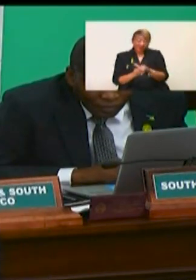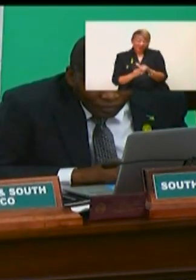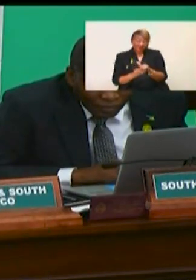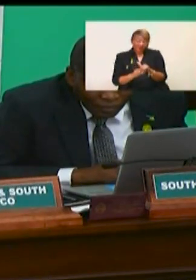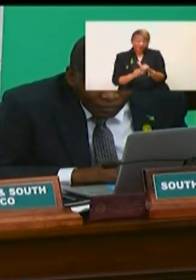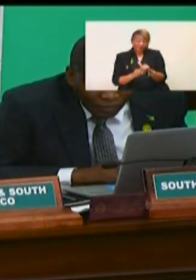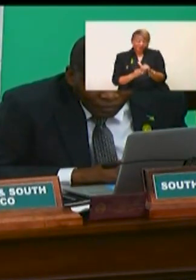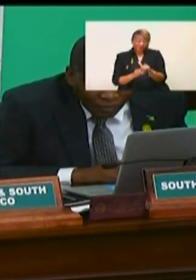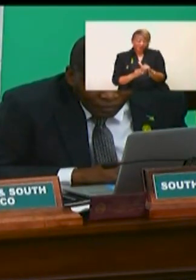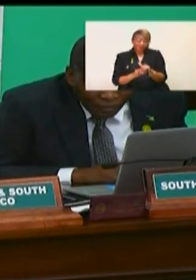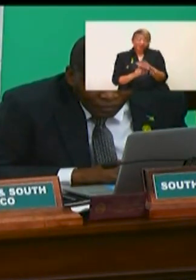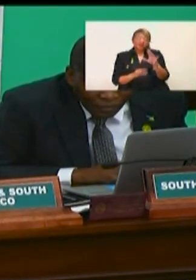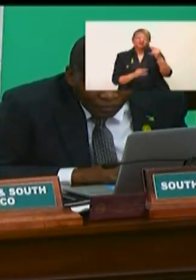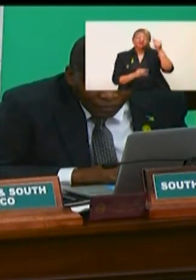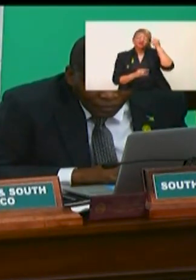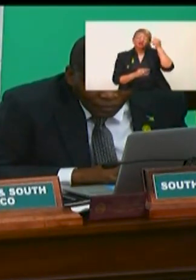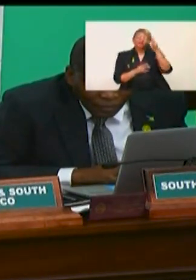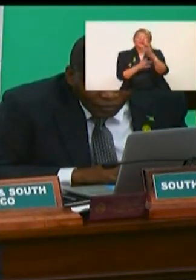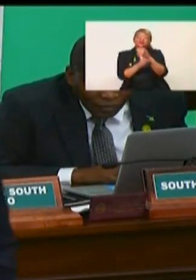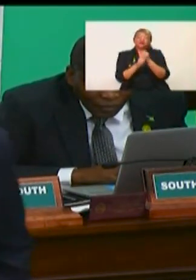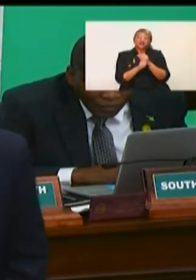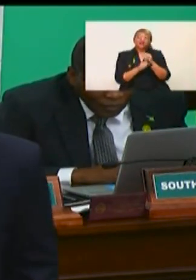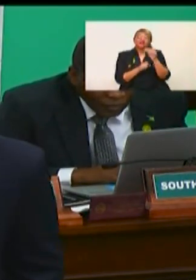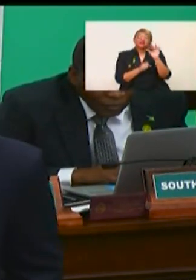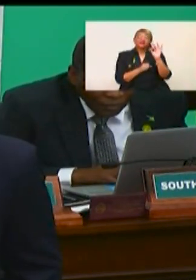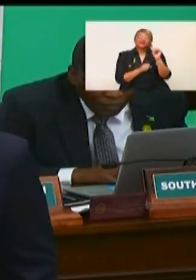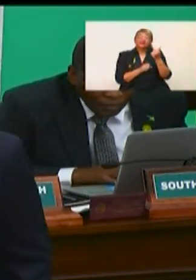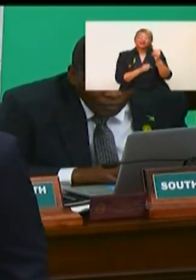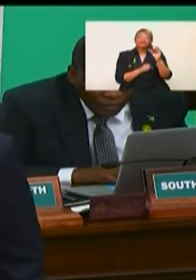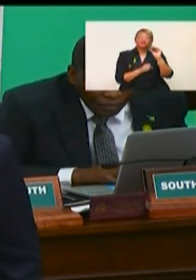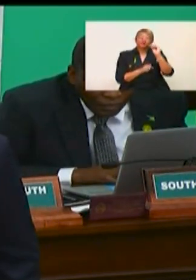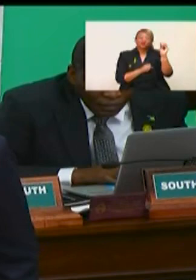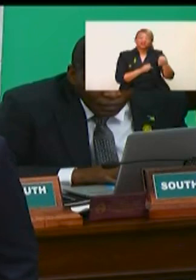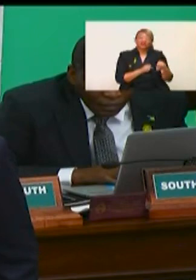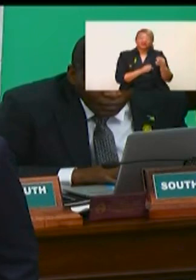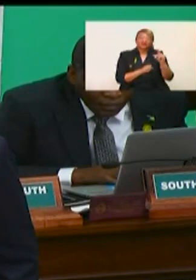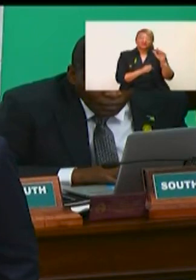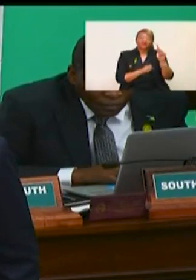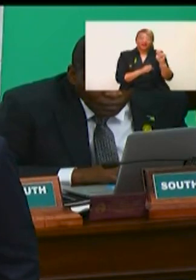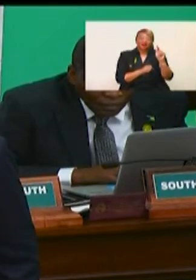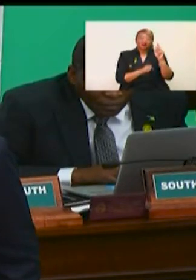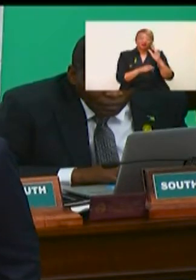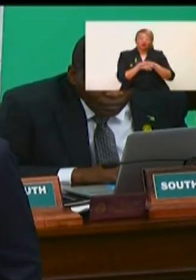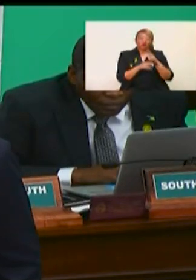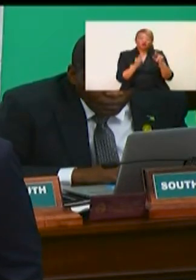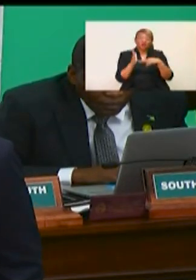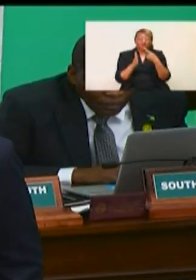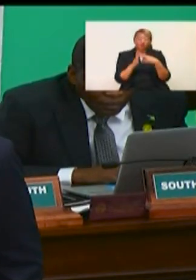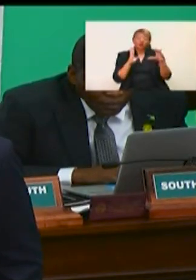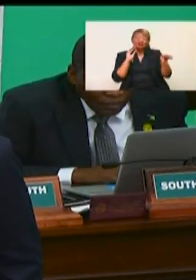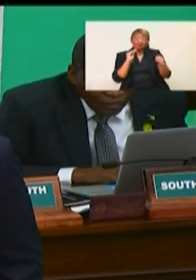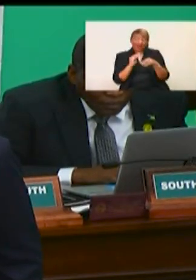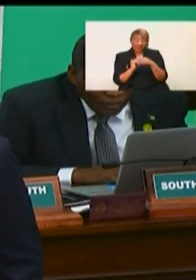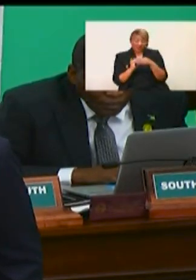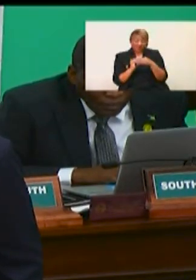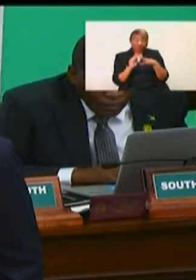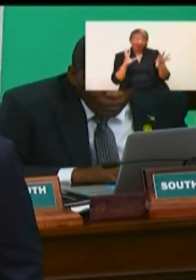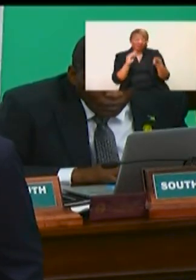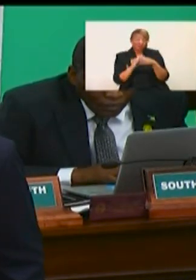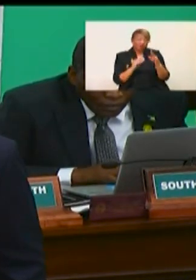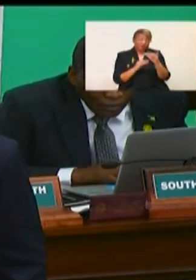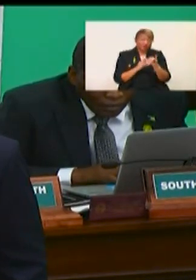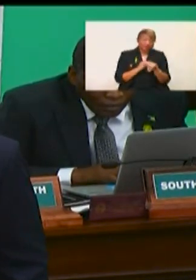In addition to that, the government gets 10% VAT on the revenue, which is added. In addition